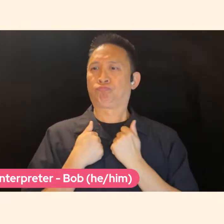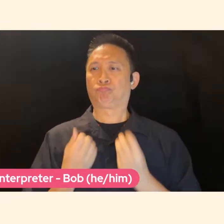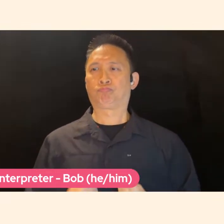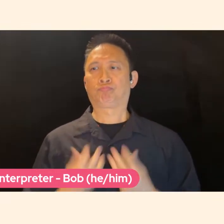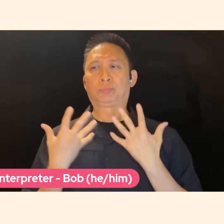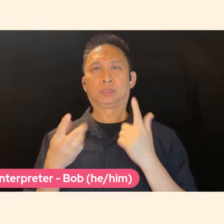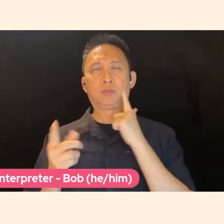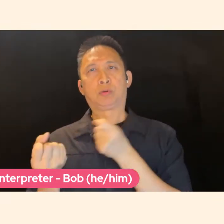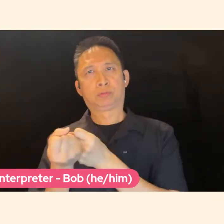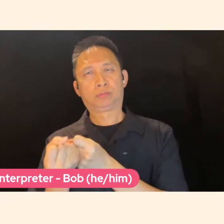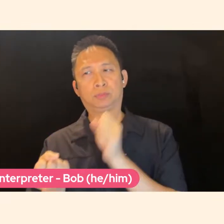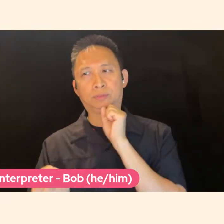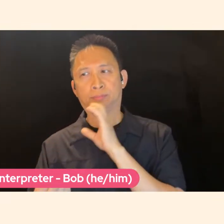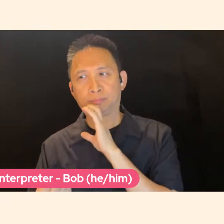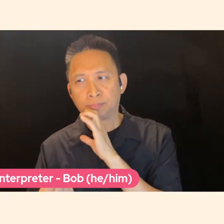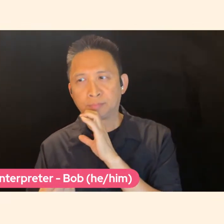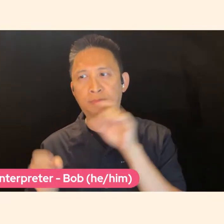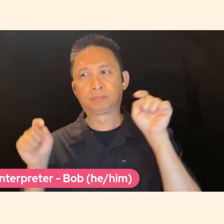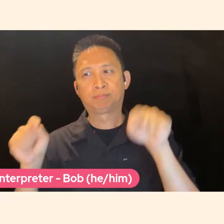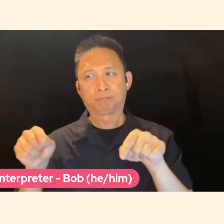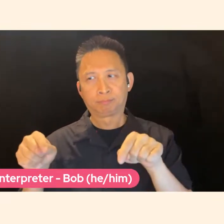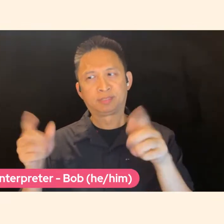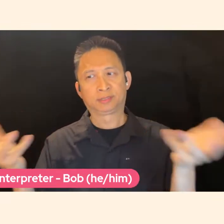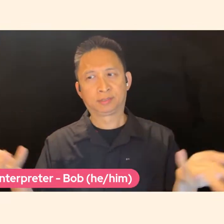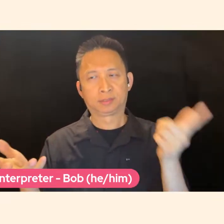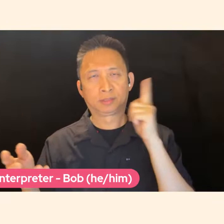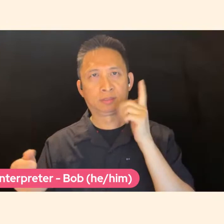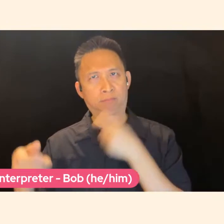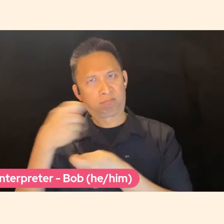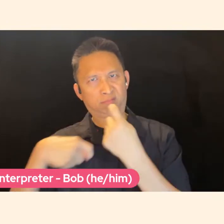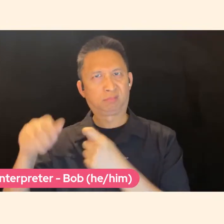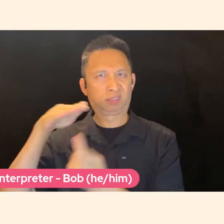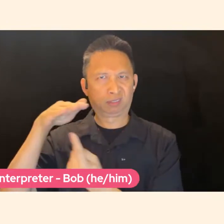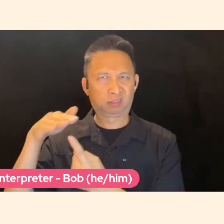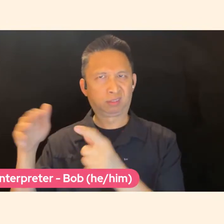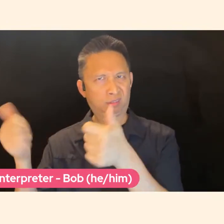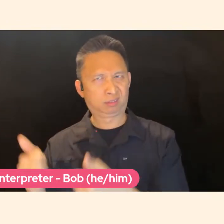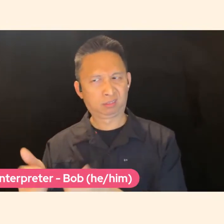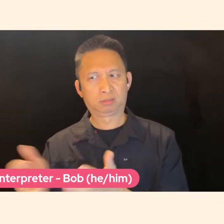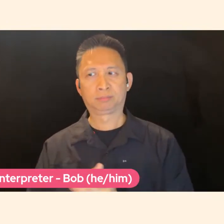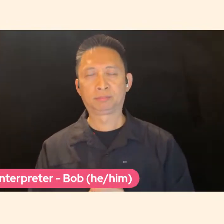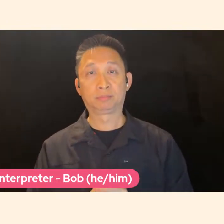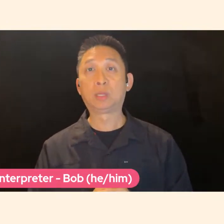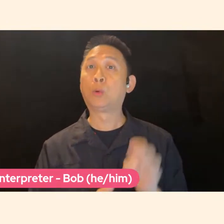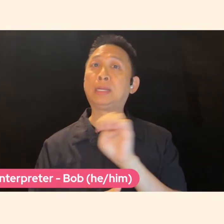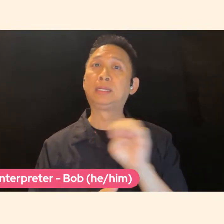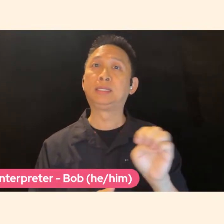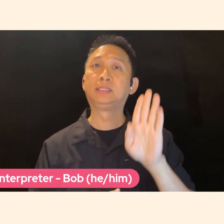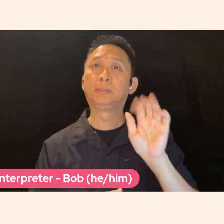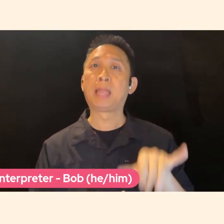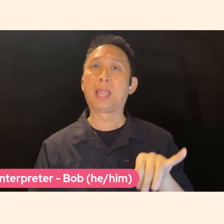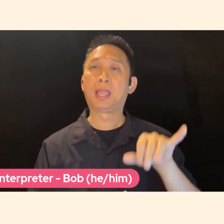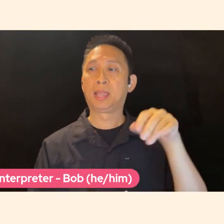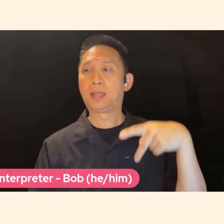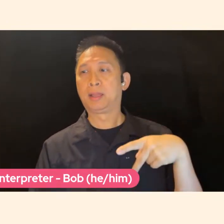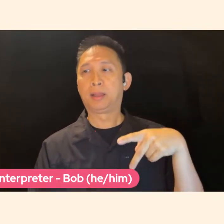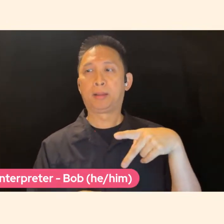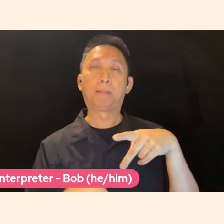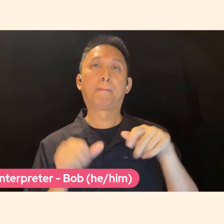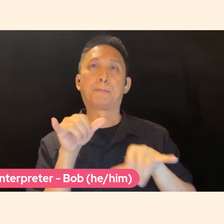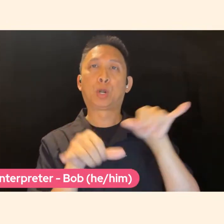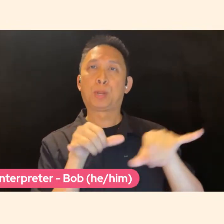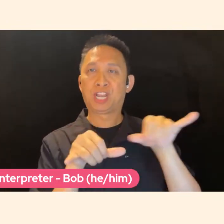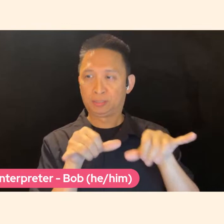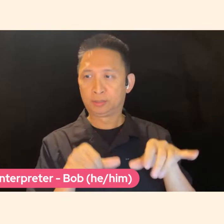as EB-PERC, will share their model and insights, emphasizing how collective home ownership and community empowerment